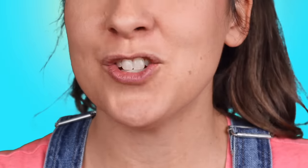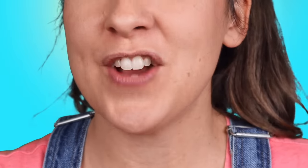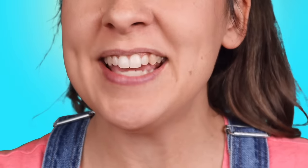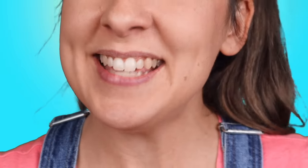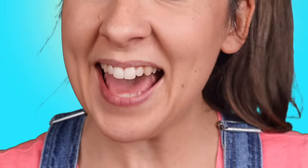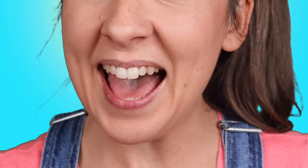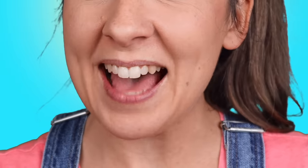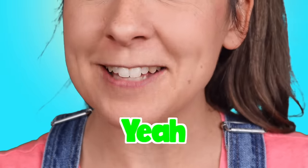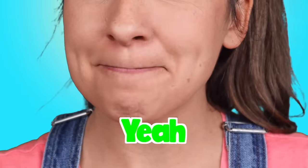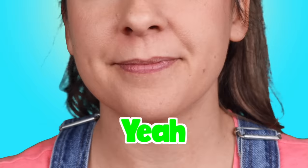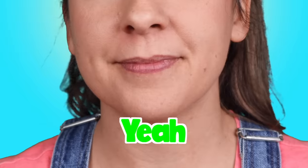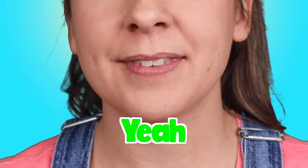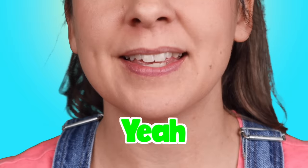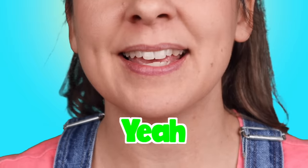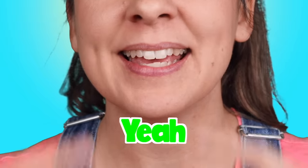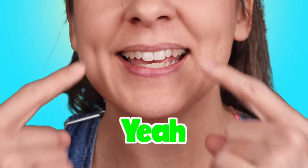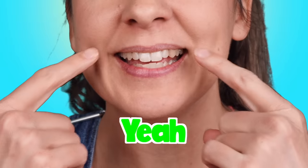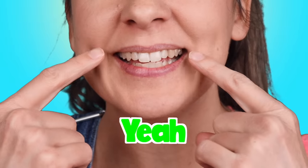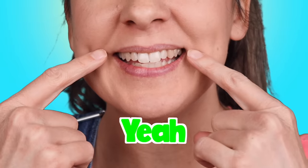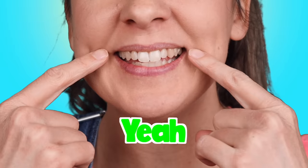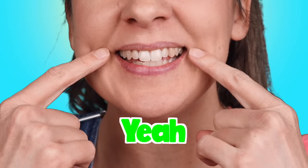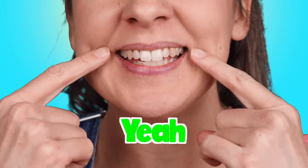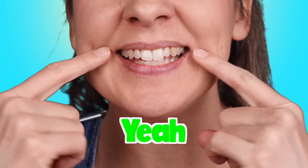Now let's try yeah.